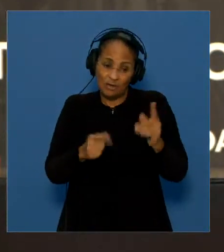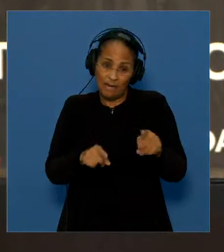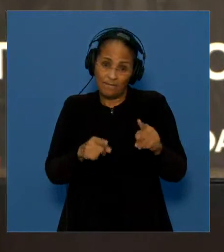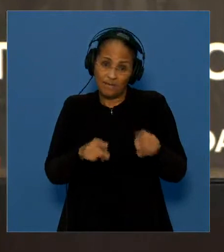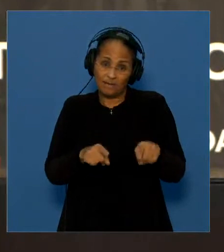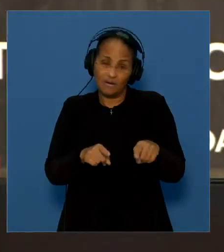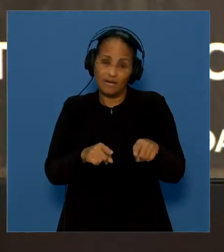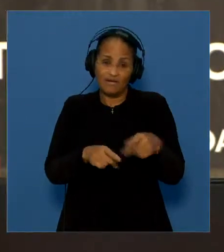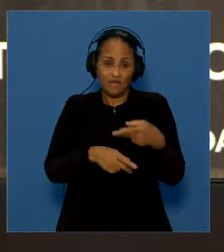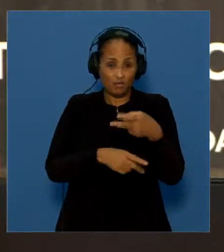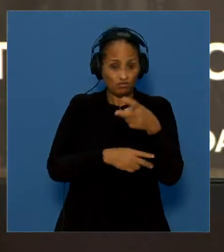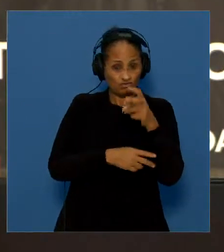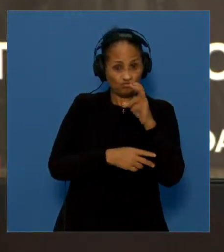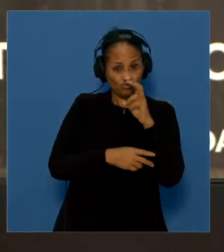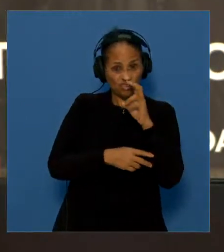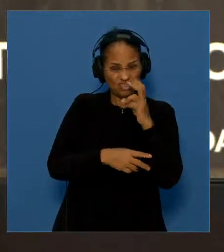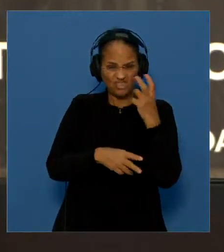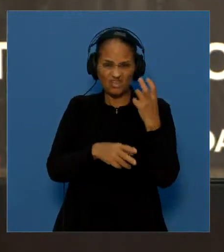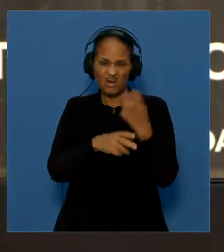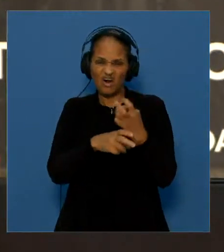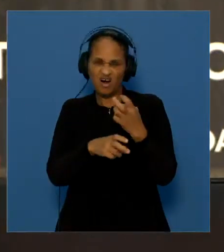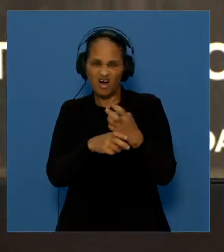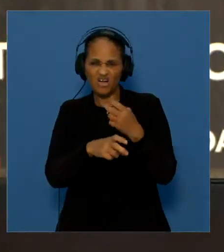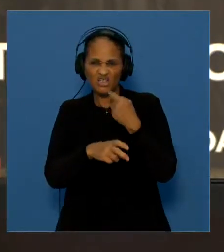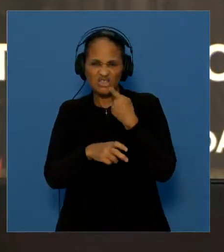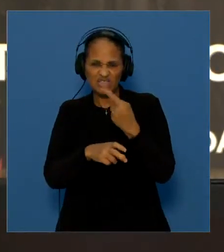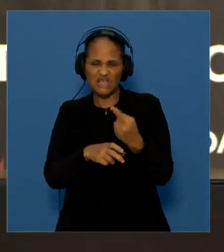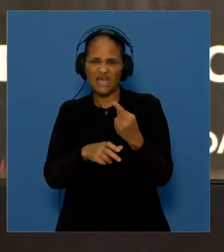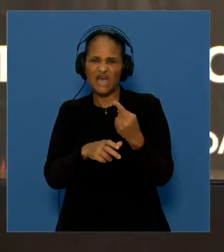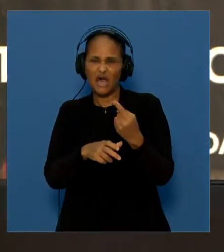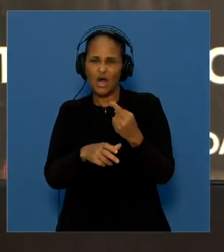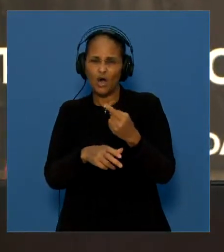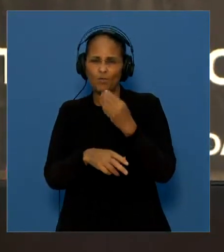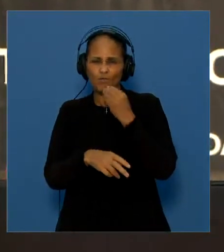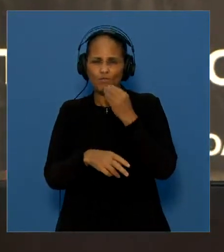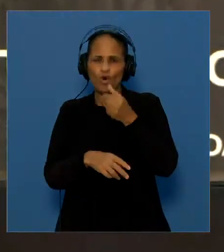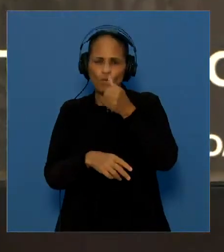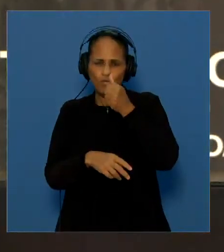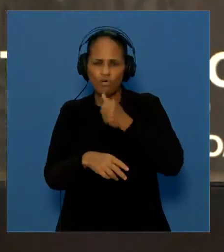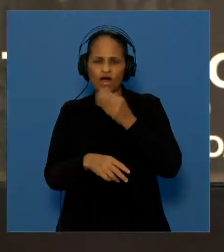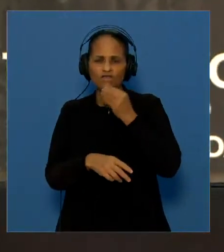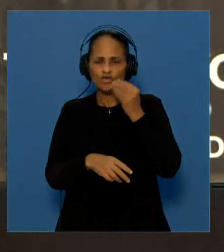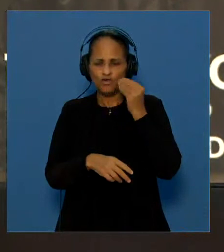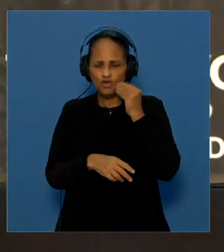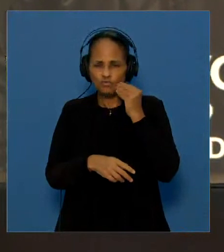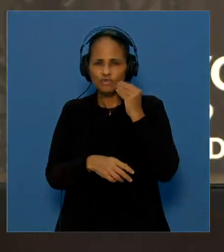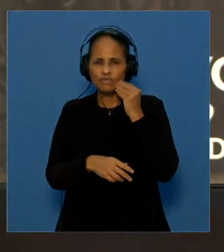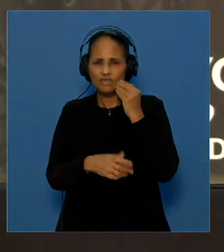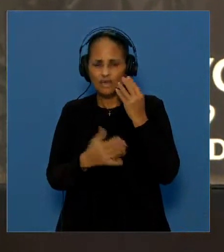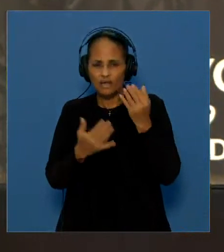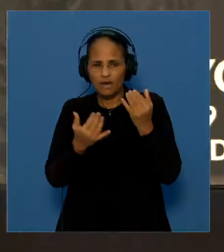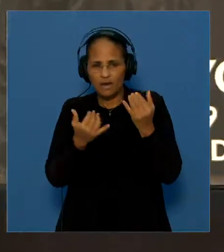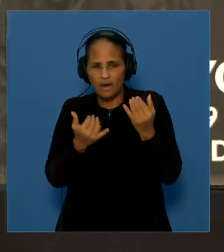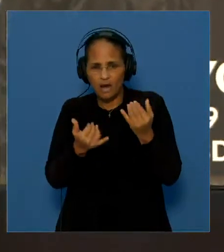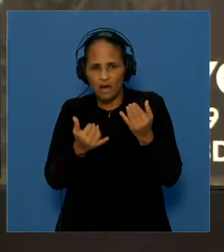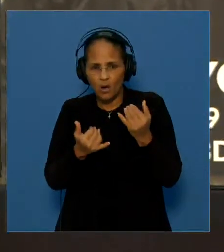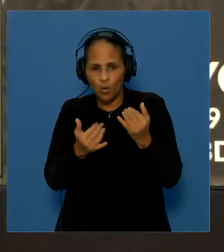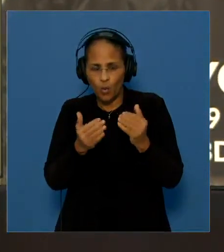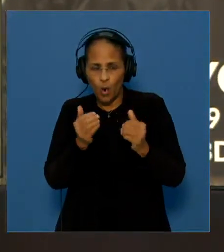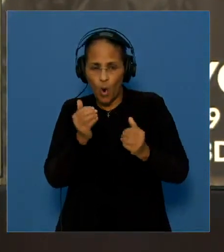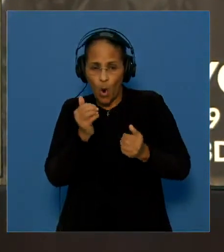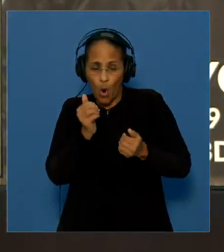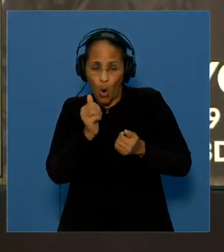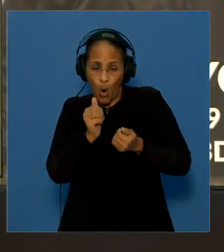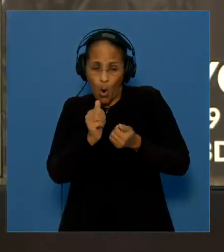even though there are restrictions. It's difficult to police people's private homes and other things, and to find ourselves when we're just coming to where we feel